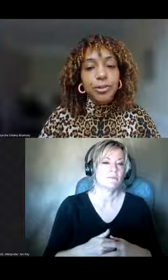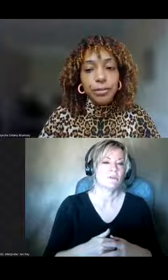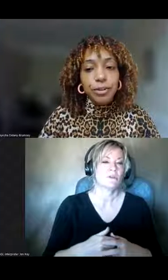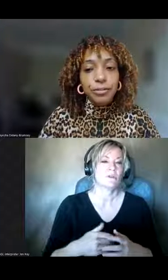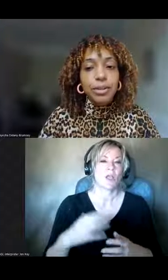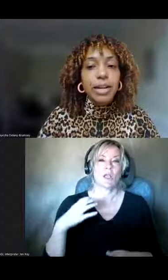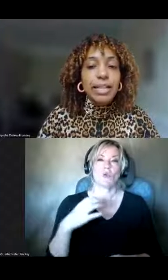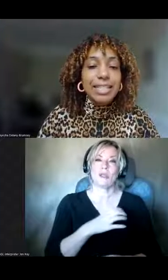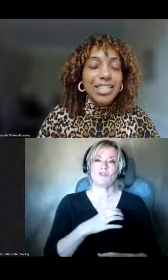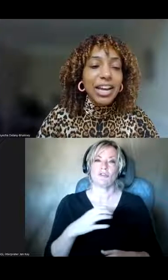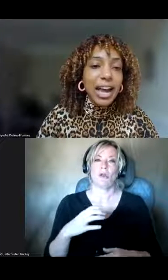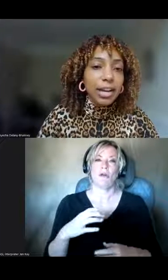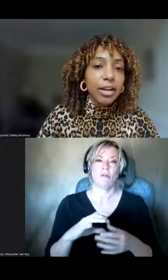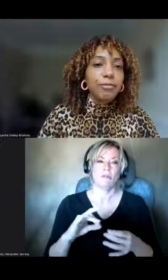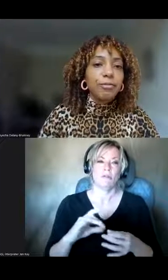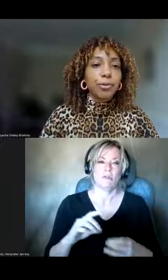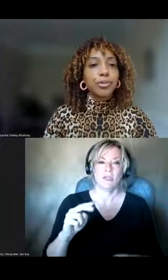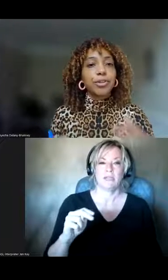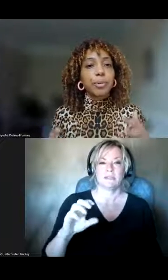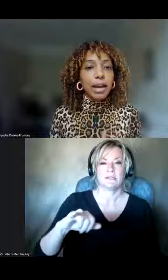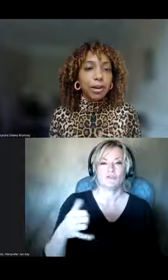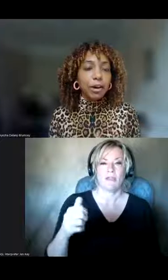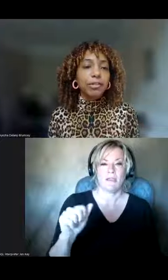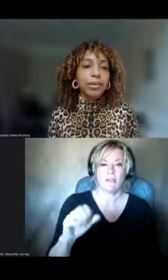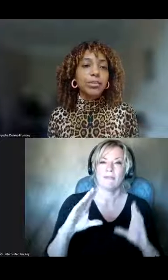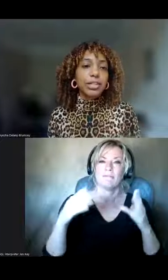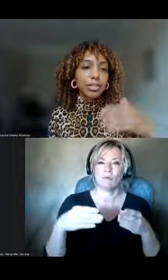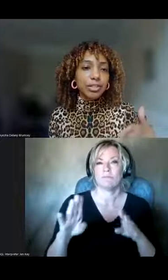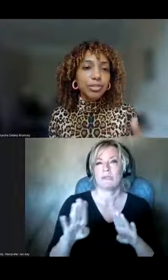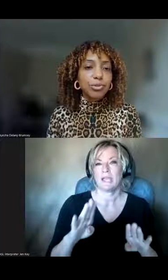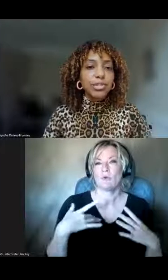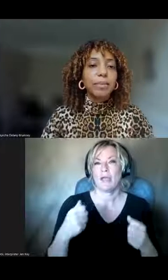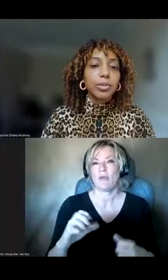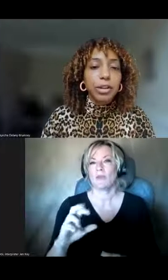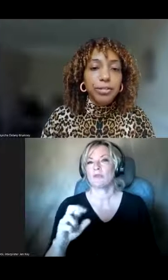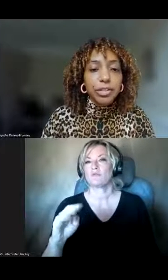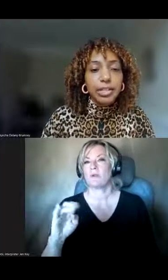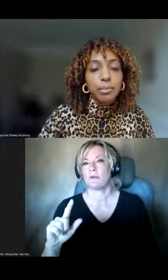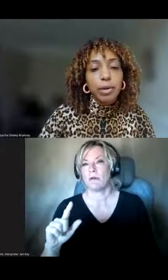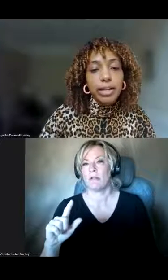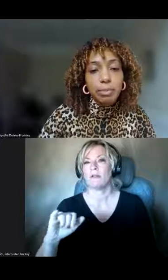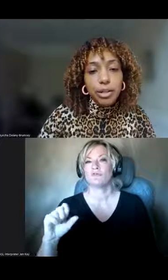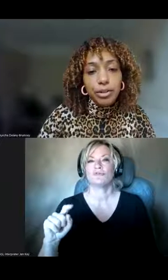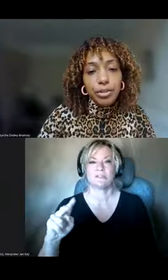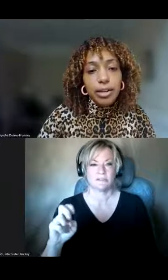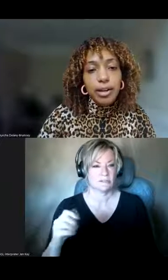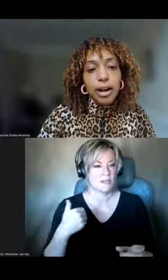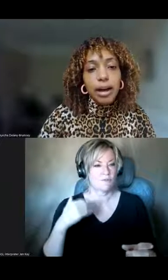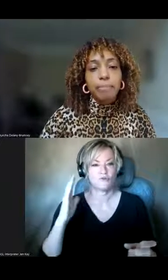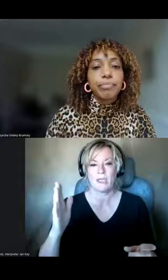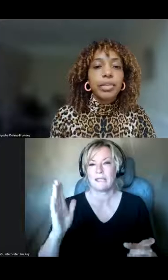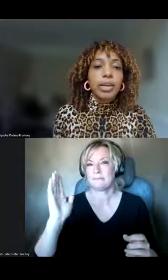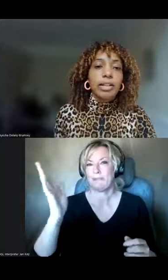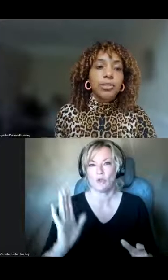congressional briefing from the NCJA focused really on behavioral health and criminal justice. It's Tuesday, May 21st, has some great speakers.